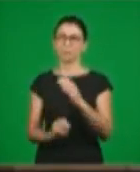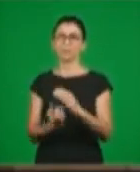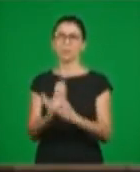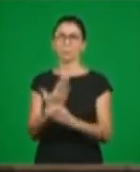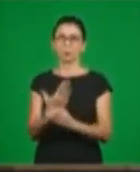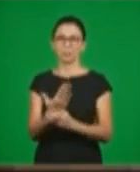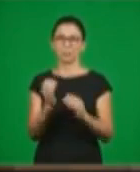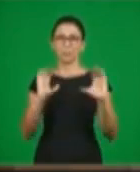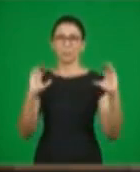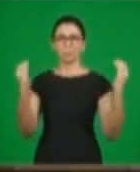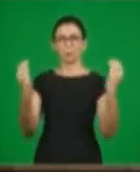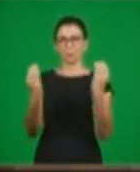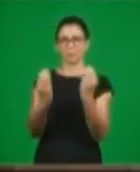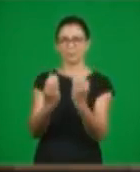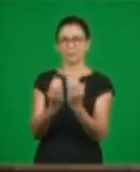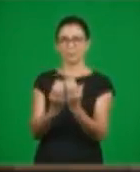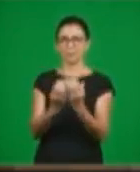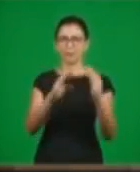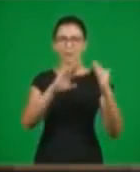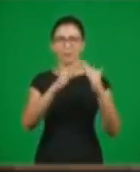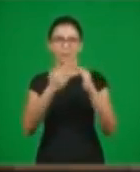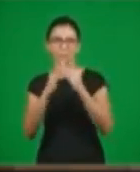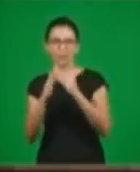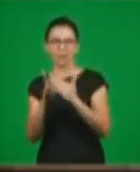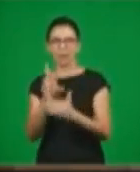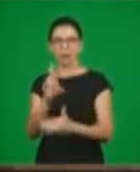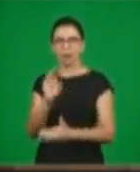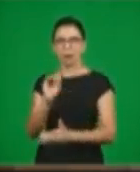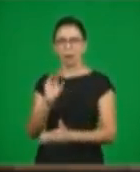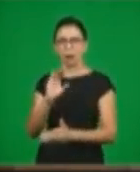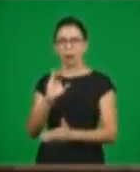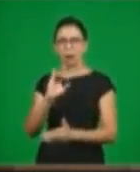service in the community of Rocinha.